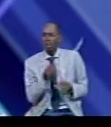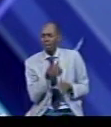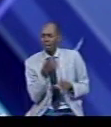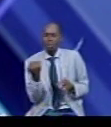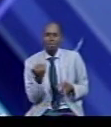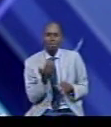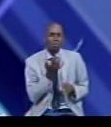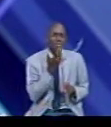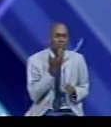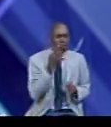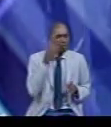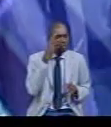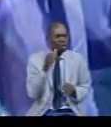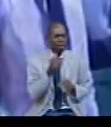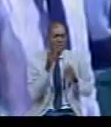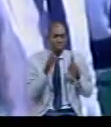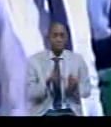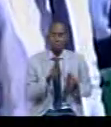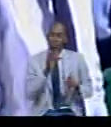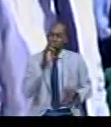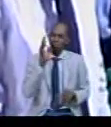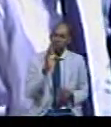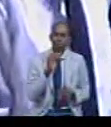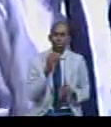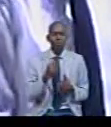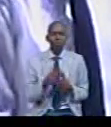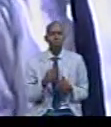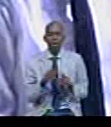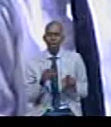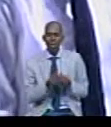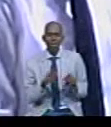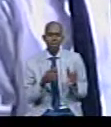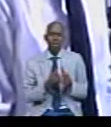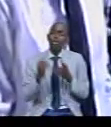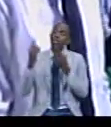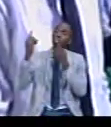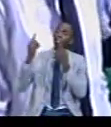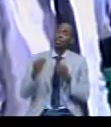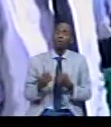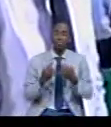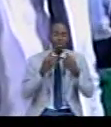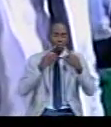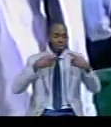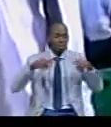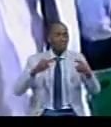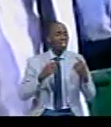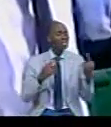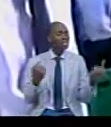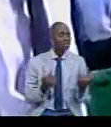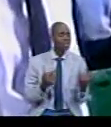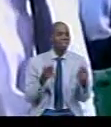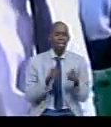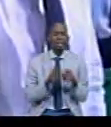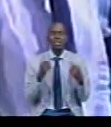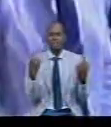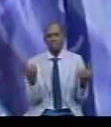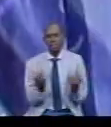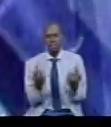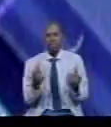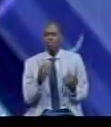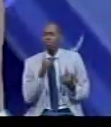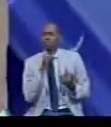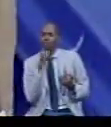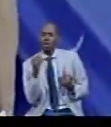We must preach it as it is. We must declare sin as sin without